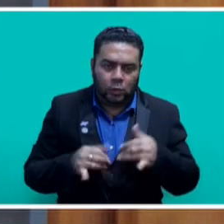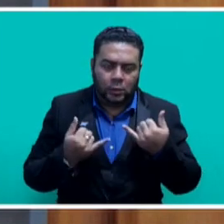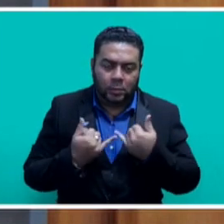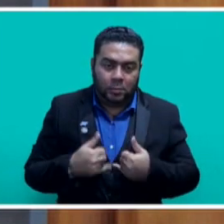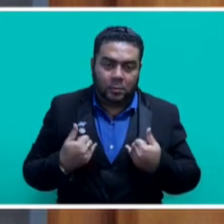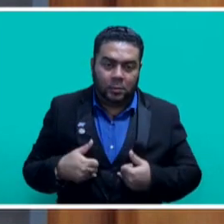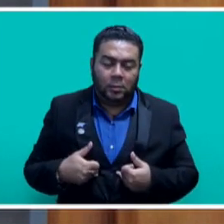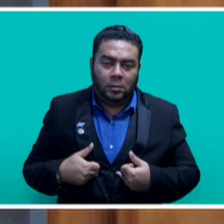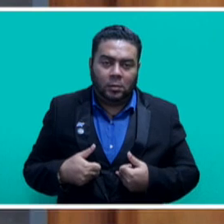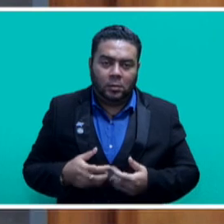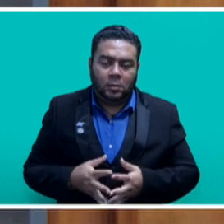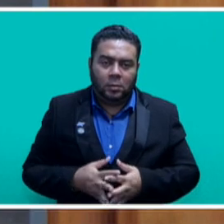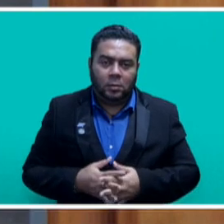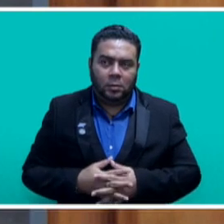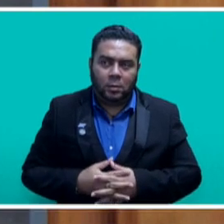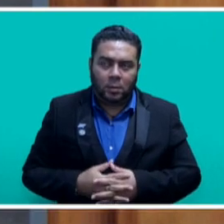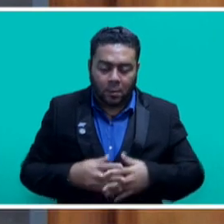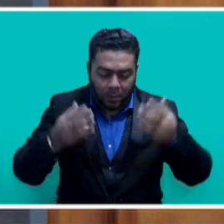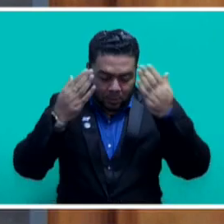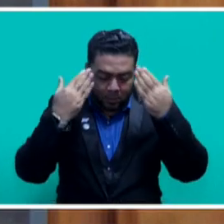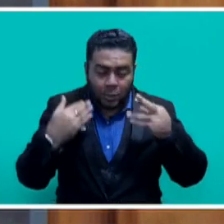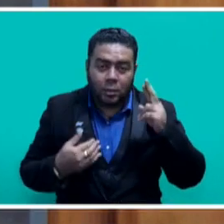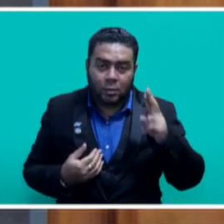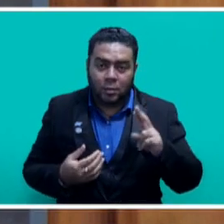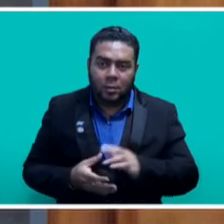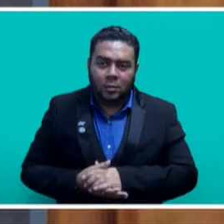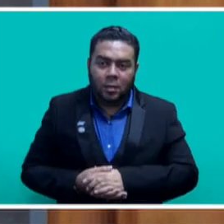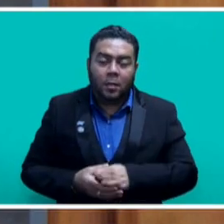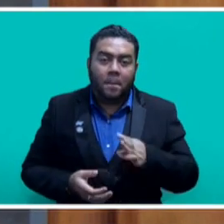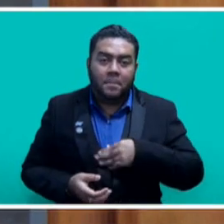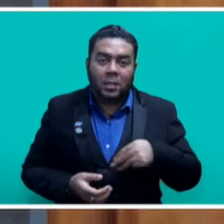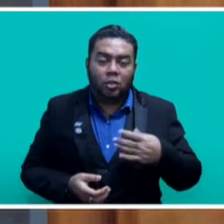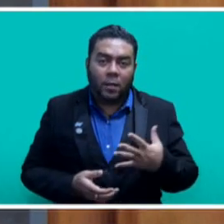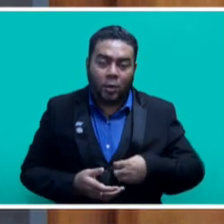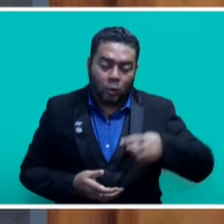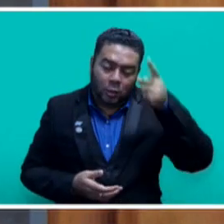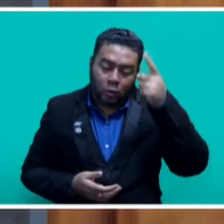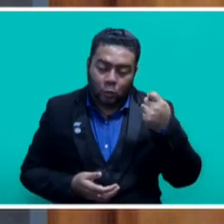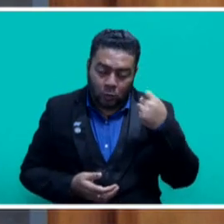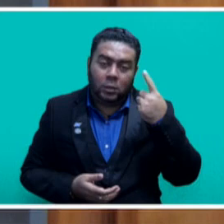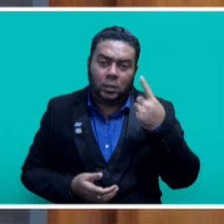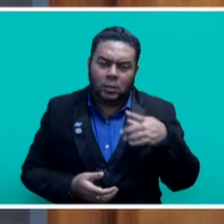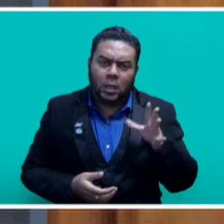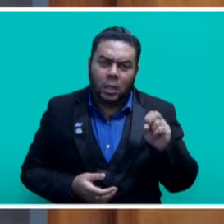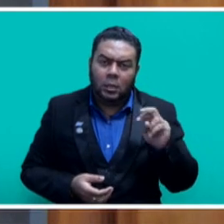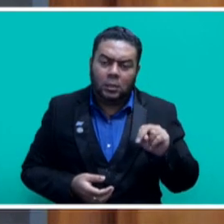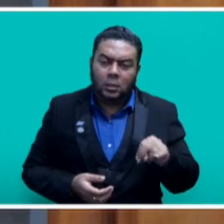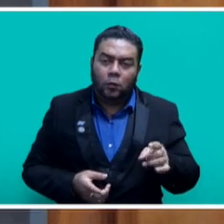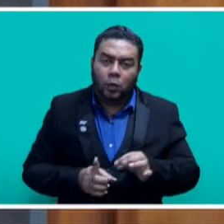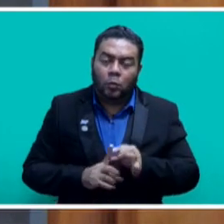cost effectiveness. Mr. Speaker, sir, the Ministry of Education recognized the need for increased